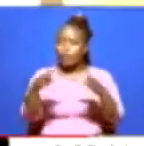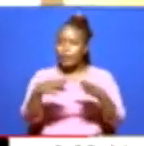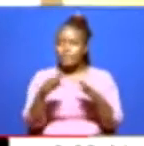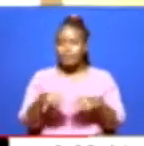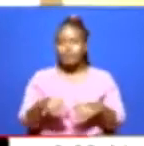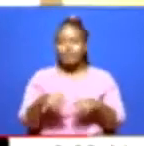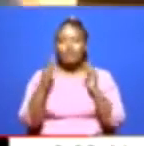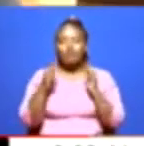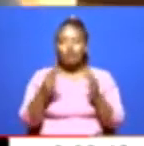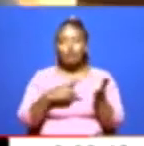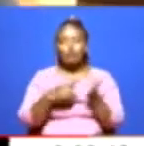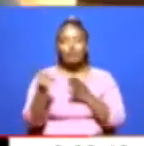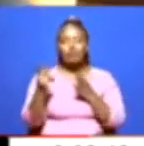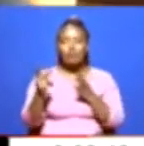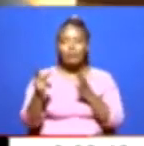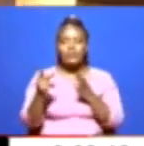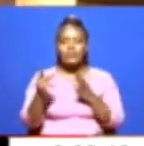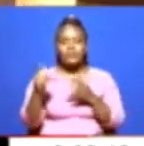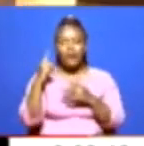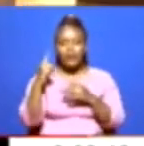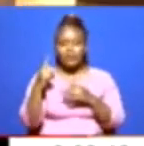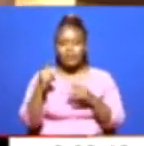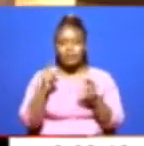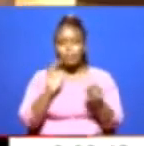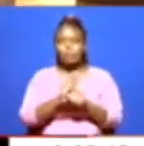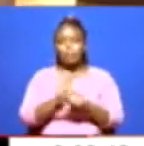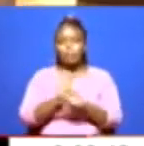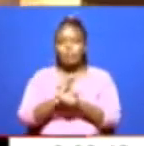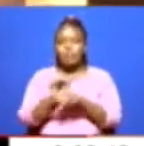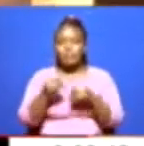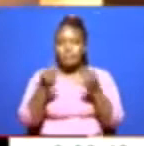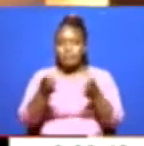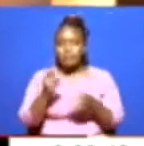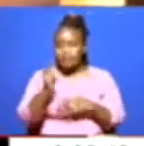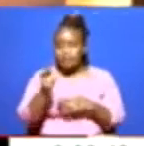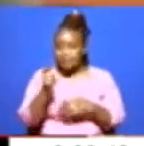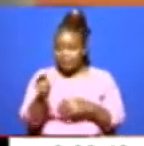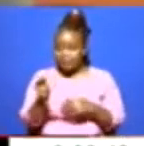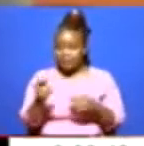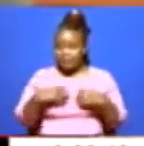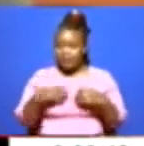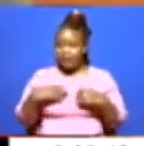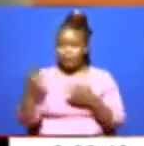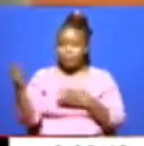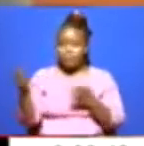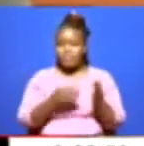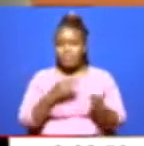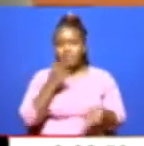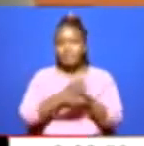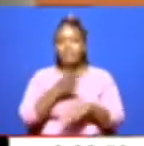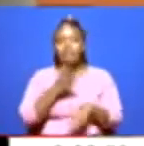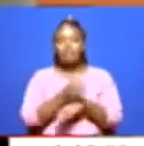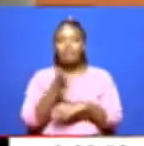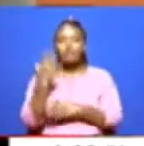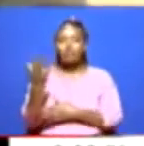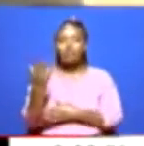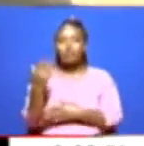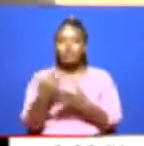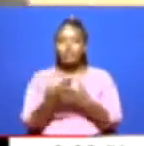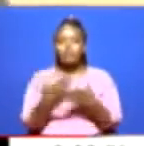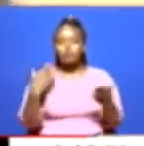Asset Disposal Act. Most of those awarded the tender had also presented fake documents before Kiambu County Government's Tender